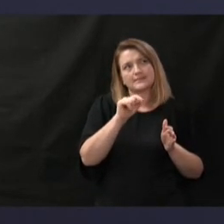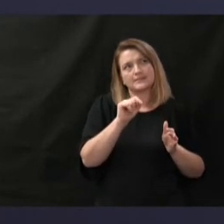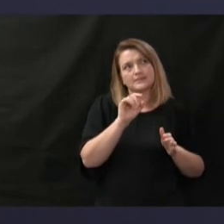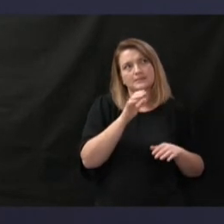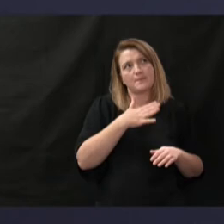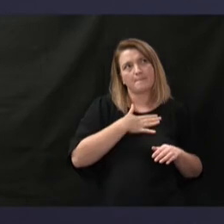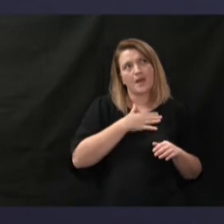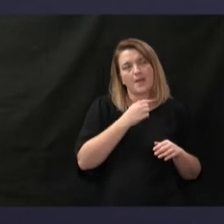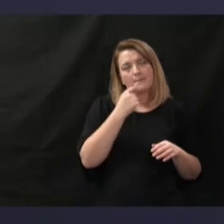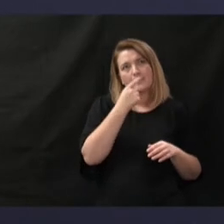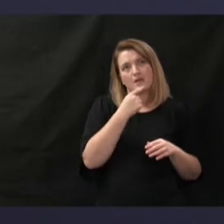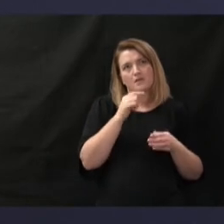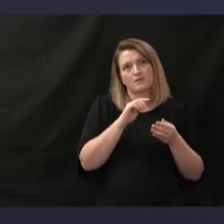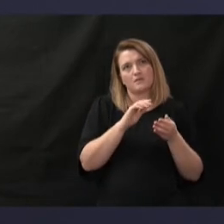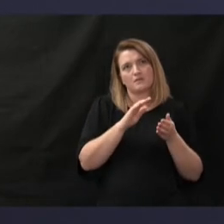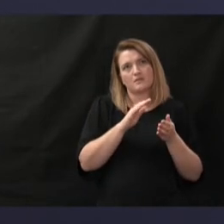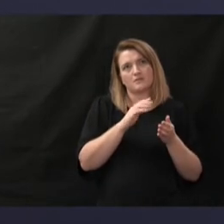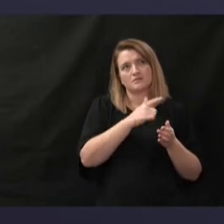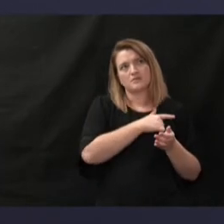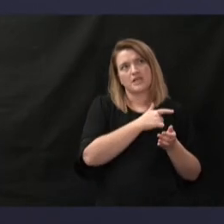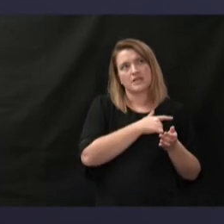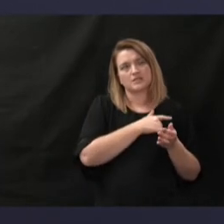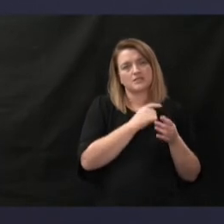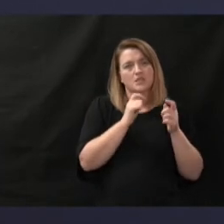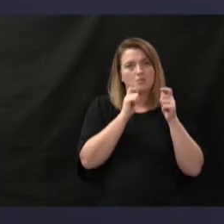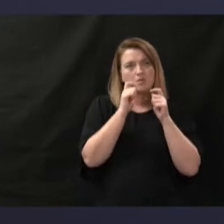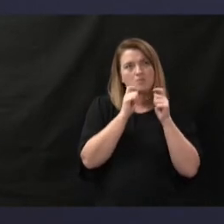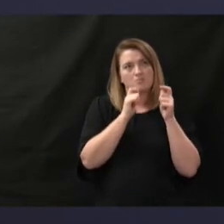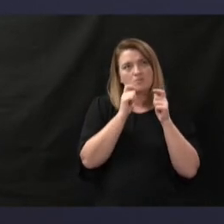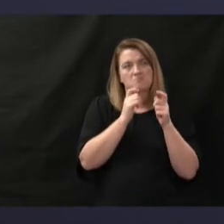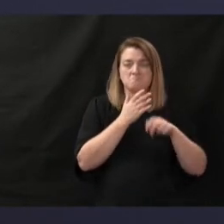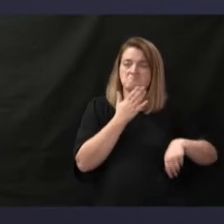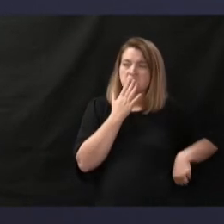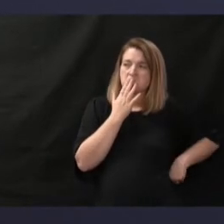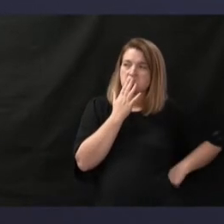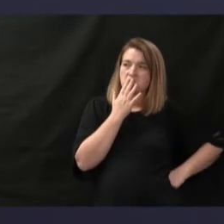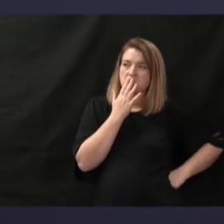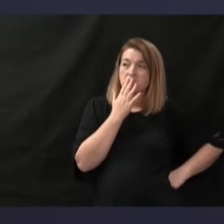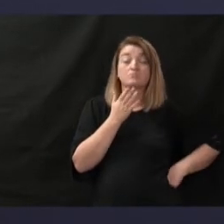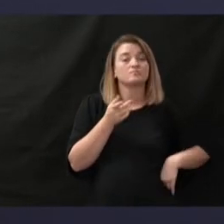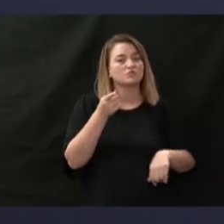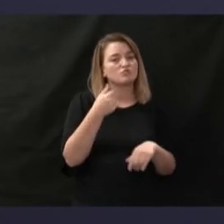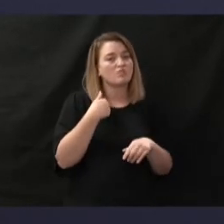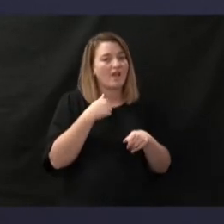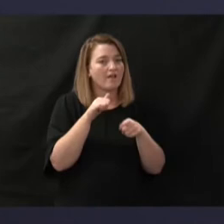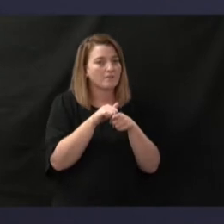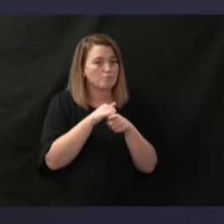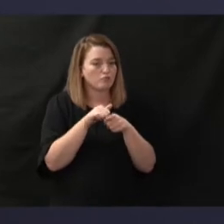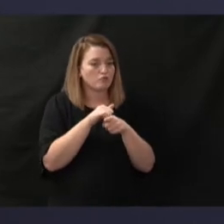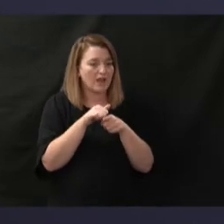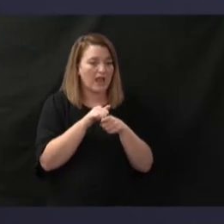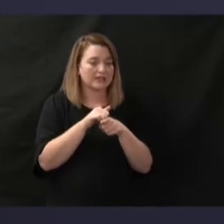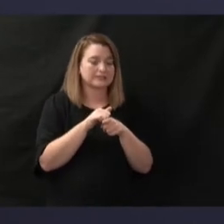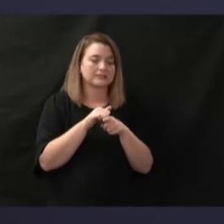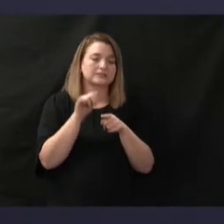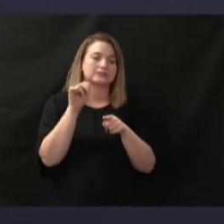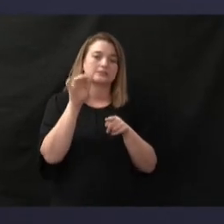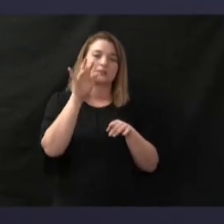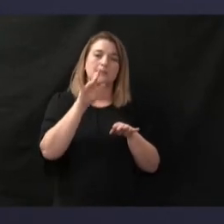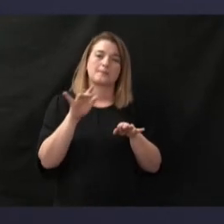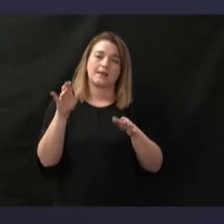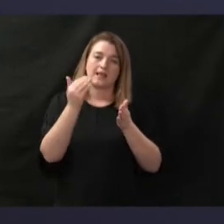Yeah, it could be, but to be, when you're having them practice spelling words, is doing it kind of making the